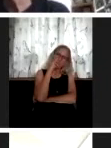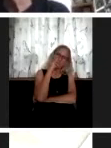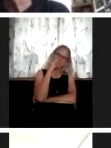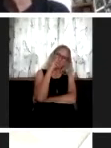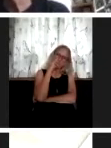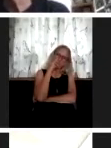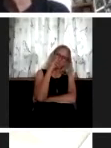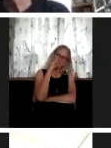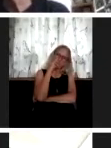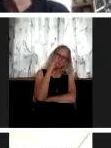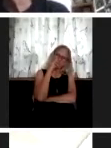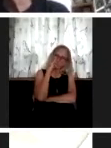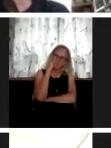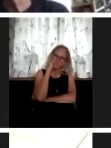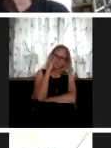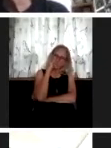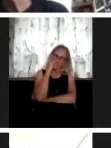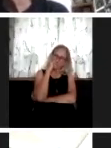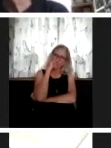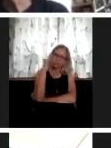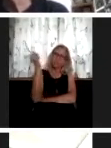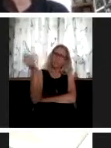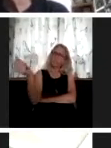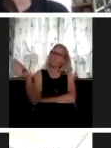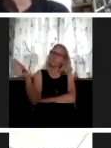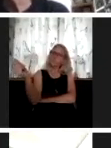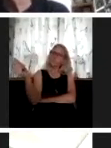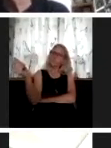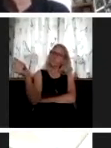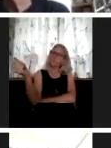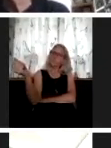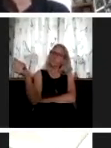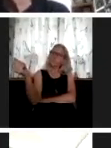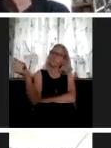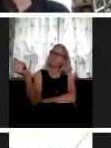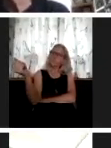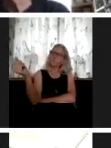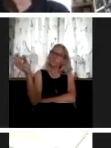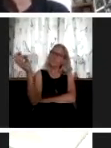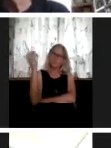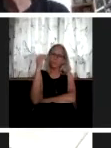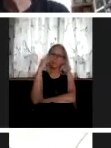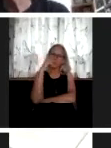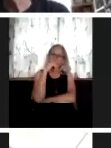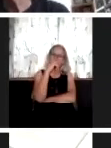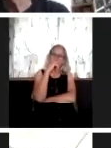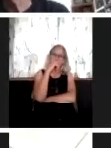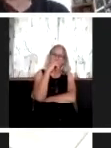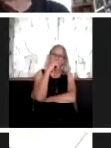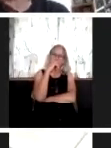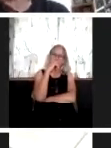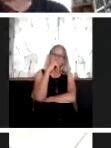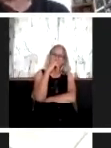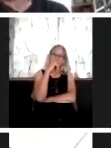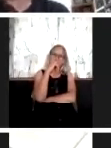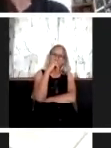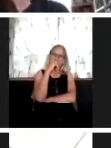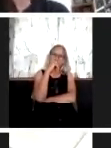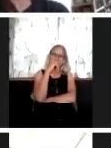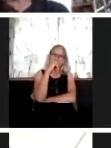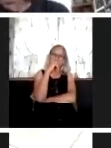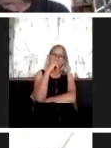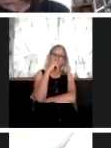people, Peter, a fisherman. One day he was a fisherman, the next day he was enrolled by God